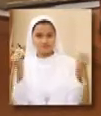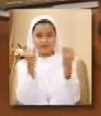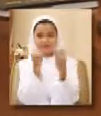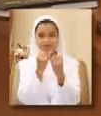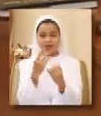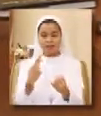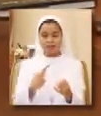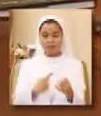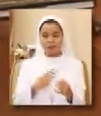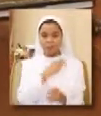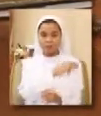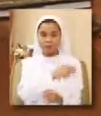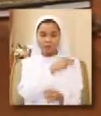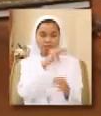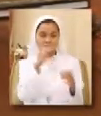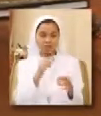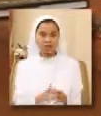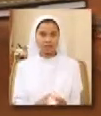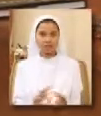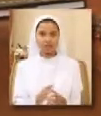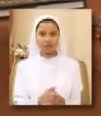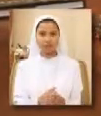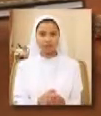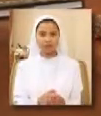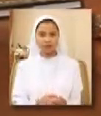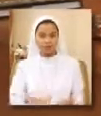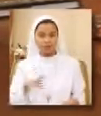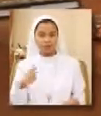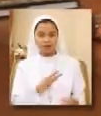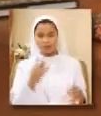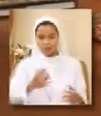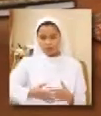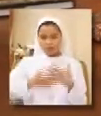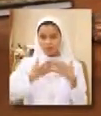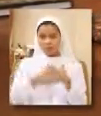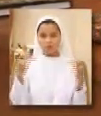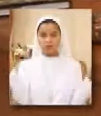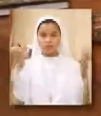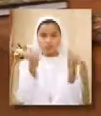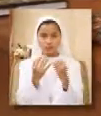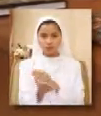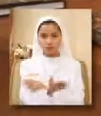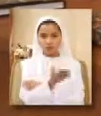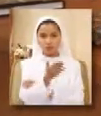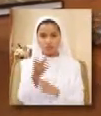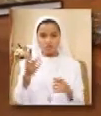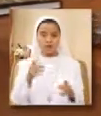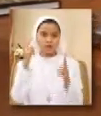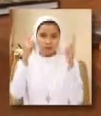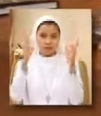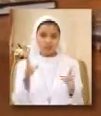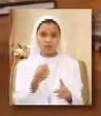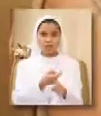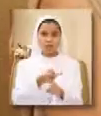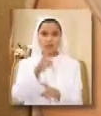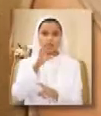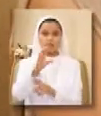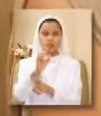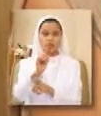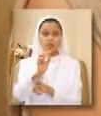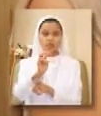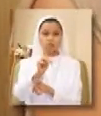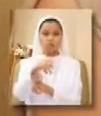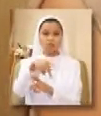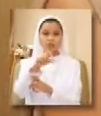Pakilala mo kasi si Sister. Okay. Sige. Mga tugang, orgulyo mi pong ipapabisto sa Indo ang sabuyang bisita. Naghahali po sa Compassionate